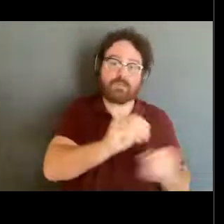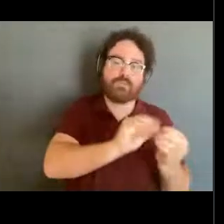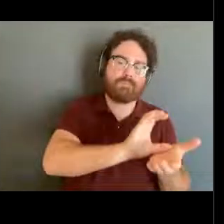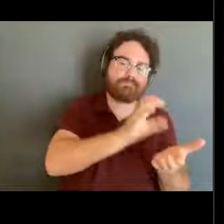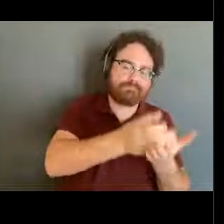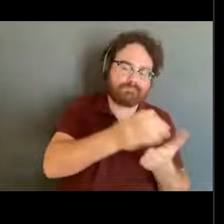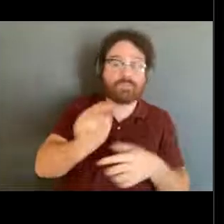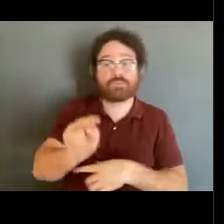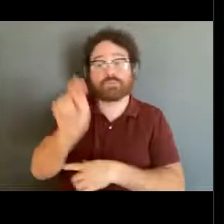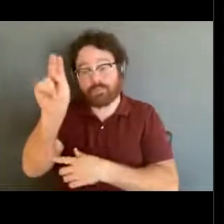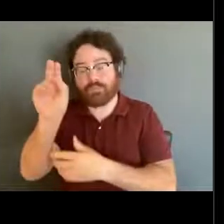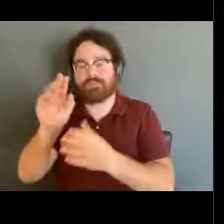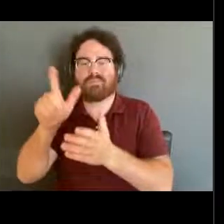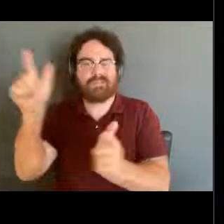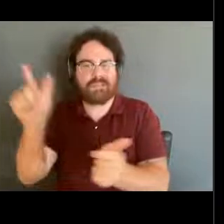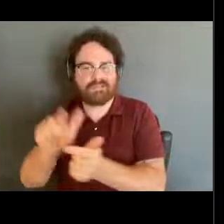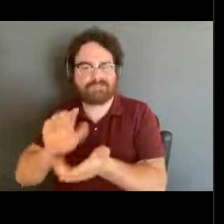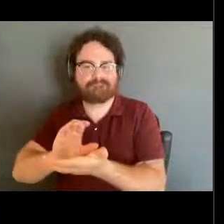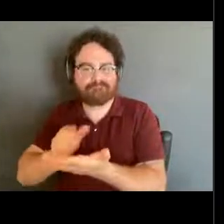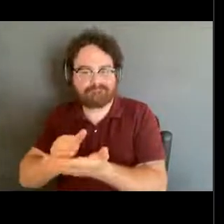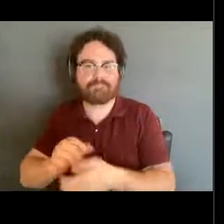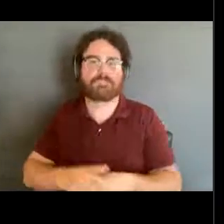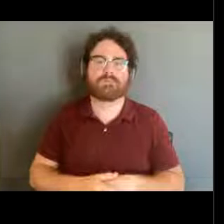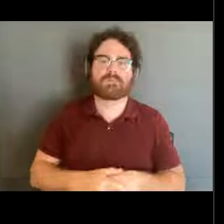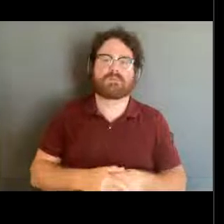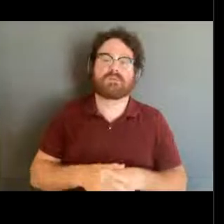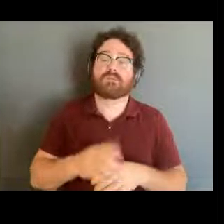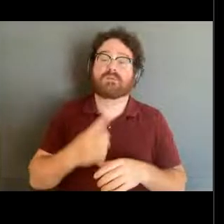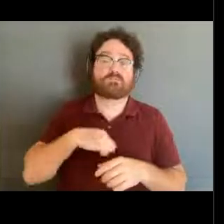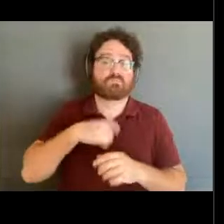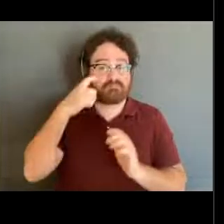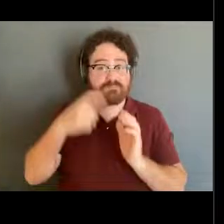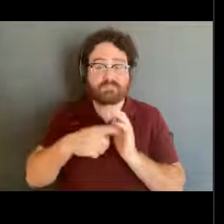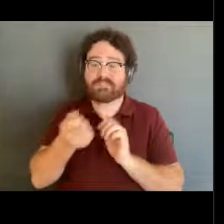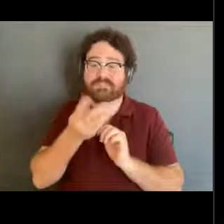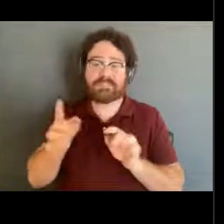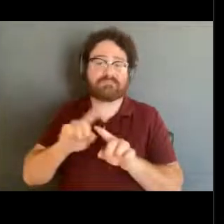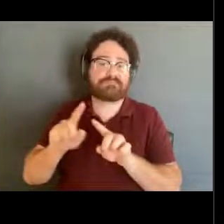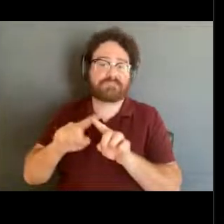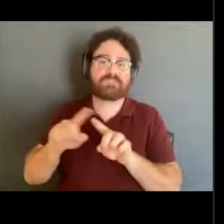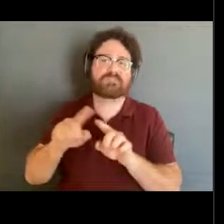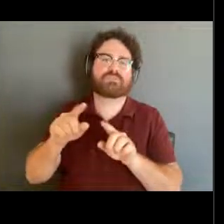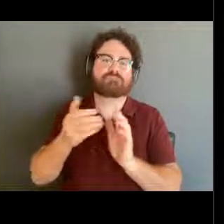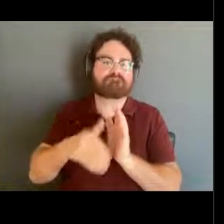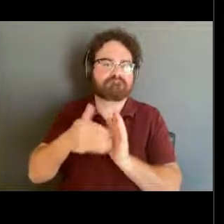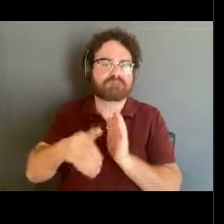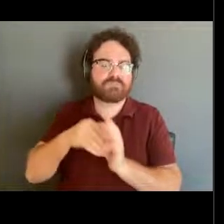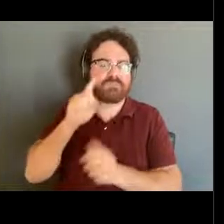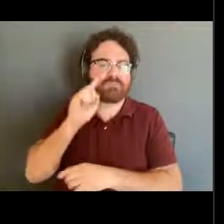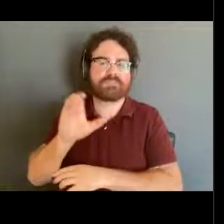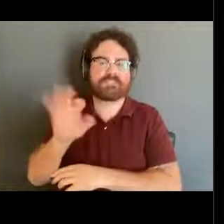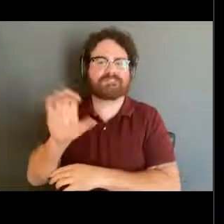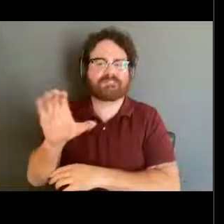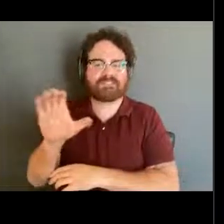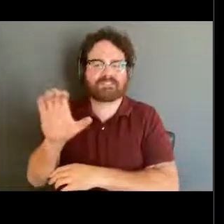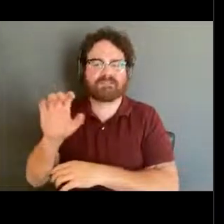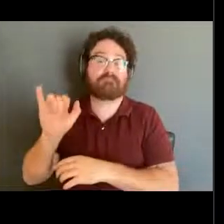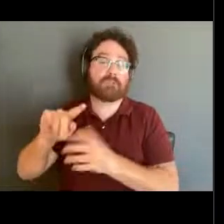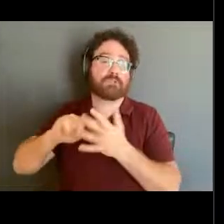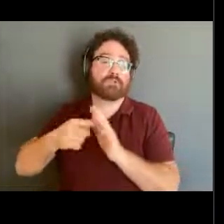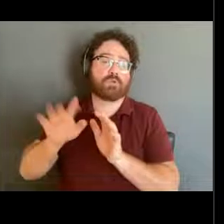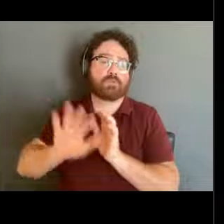Pacific Ocean. Repeated minuscule increases in the CFC11 concentration began to be observed around 2013